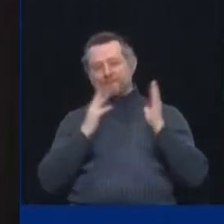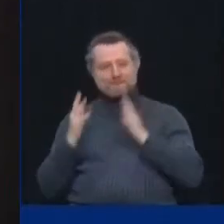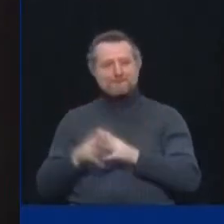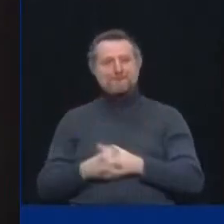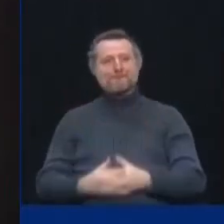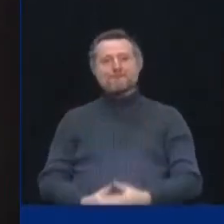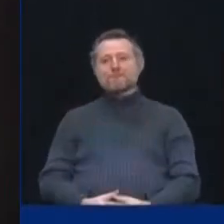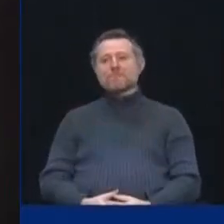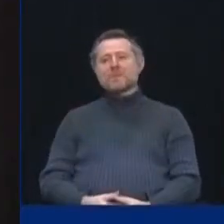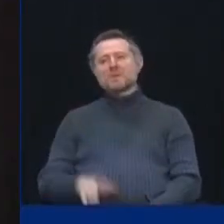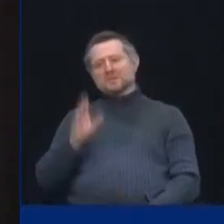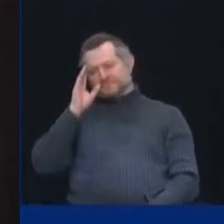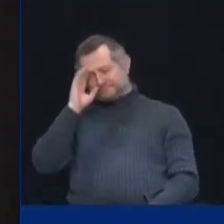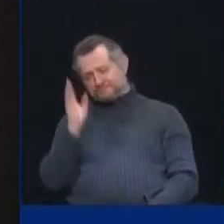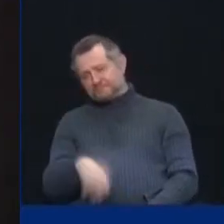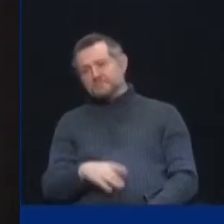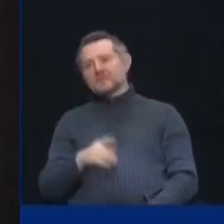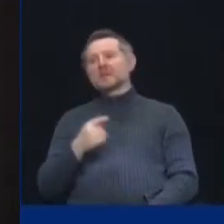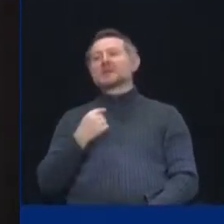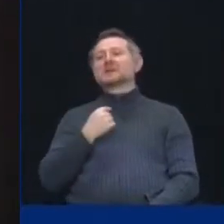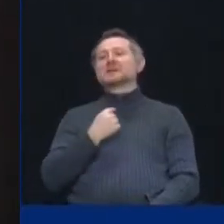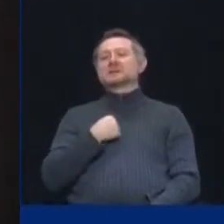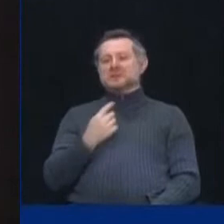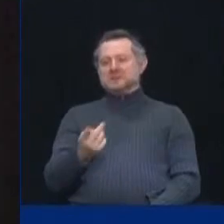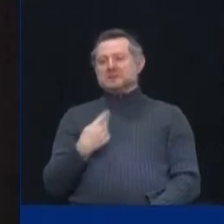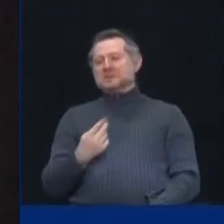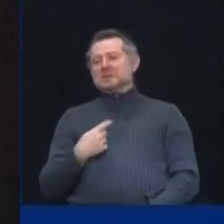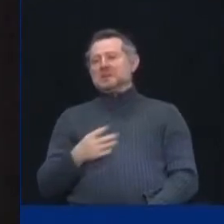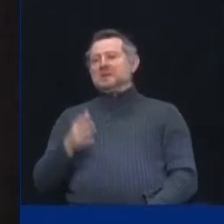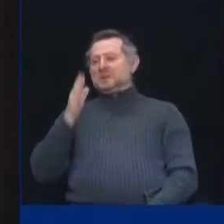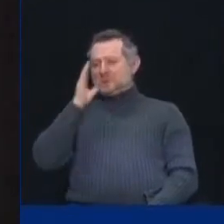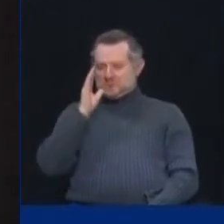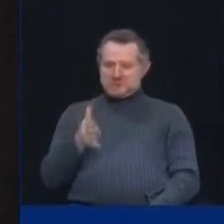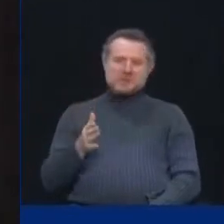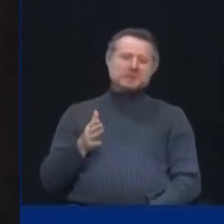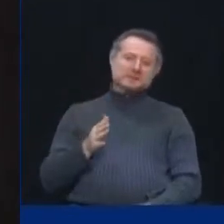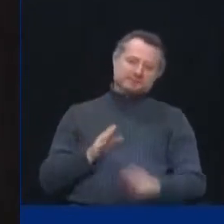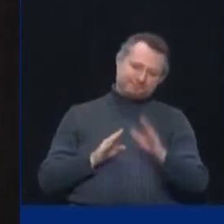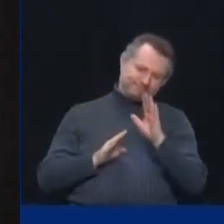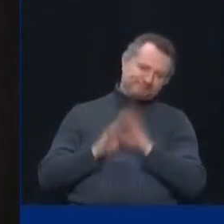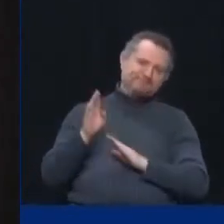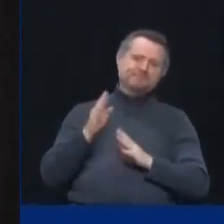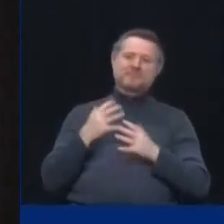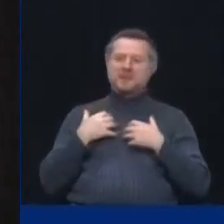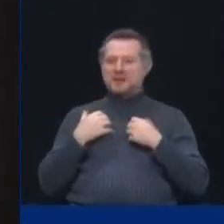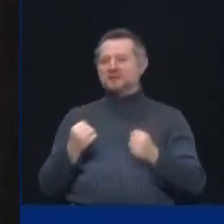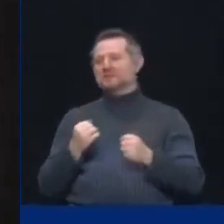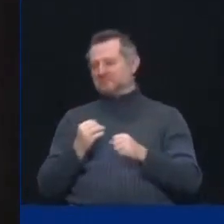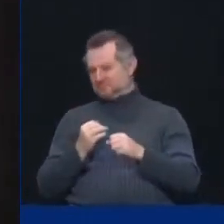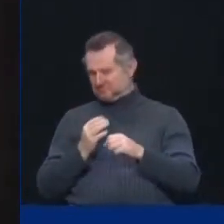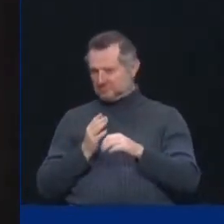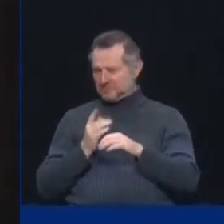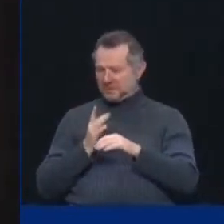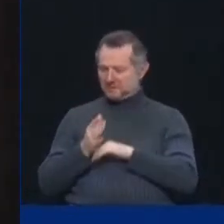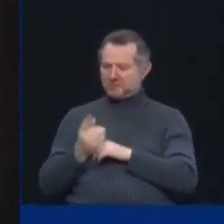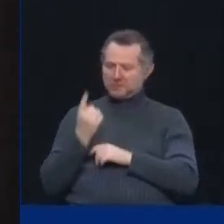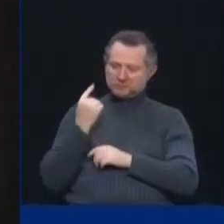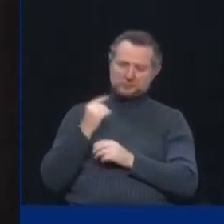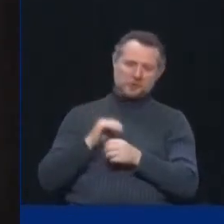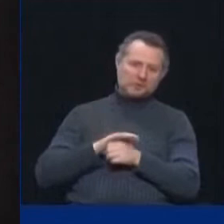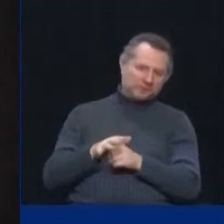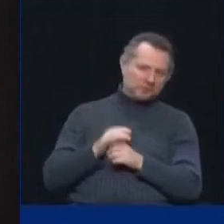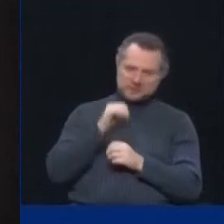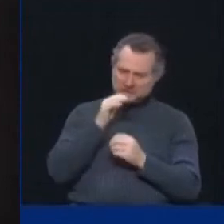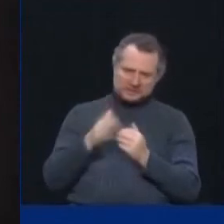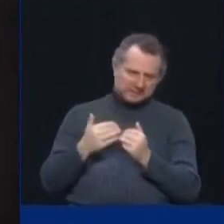You know, we're going to recover from the last year, and the last year has been tough on all of us. We've all